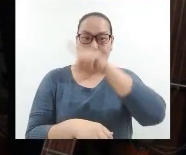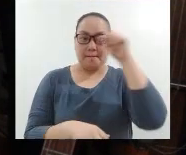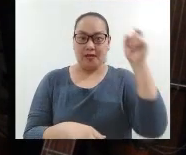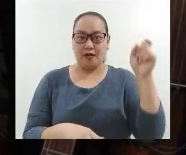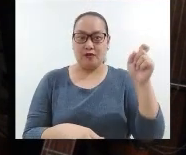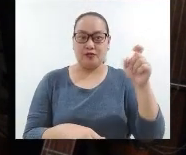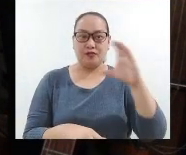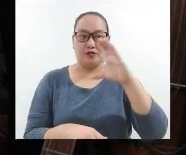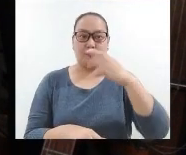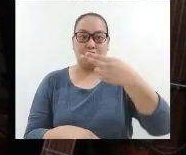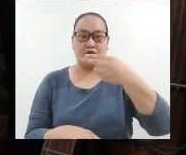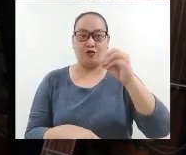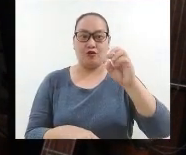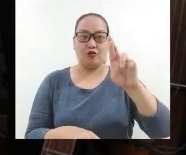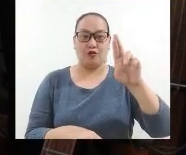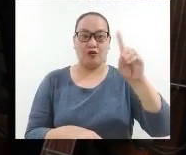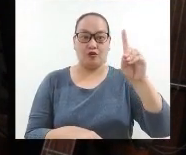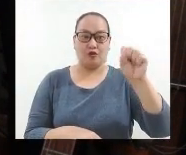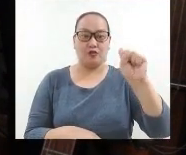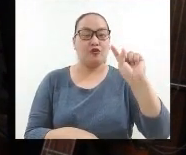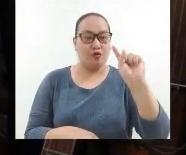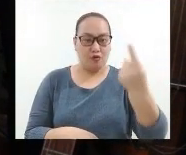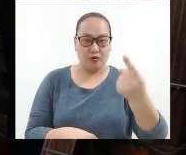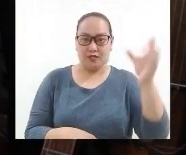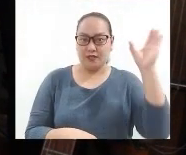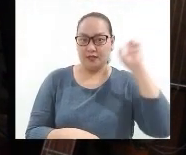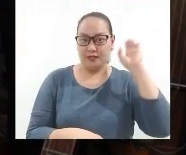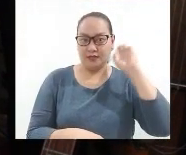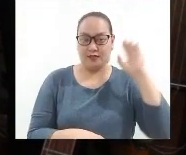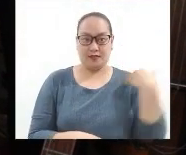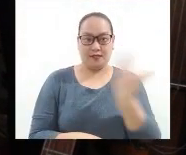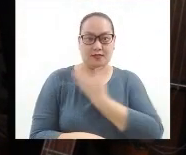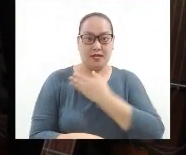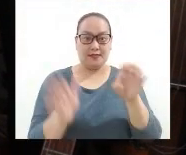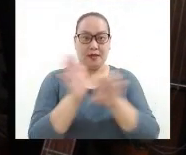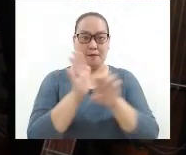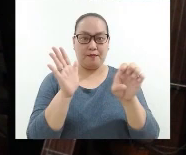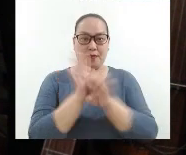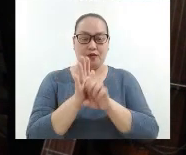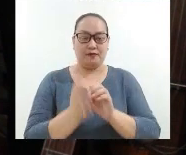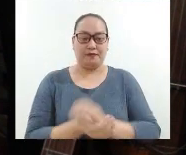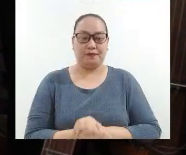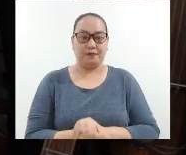chords lang ang nadidinig natin. Tulad nito.